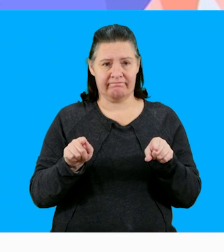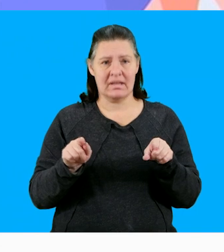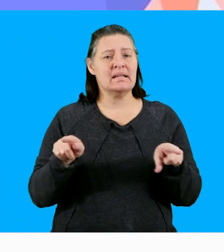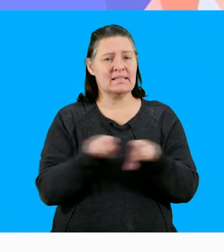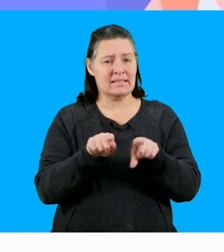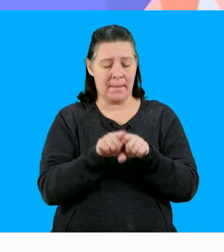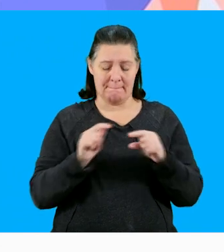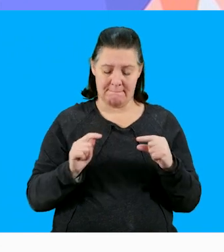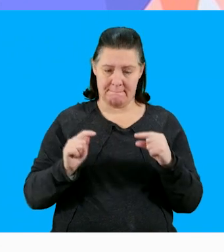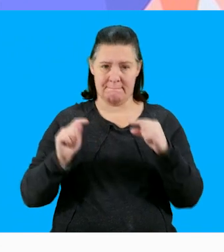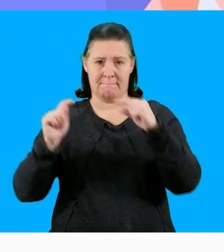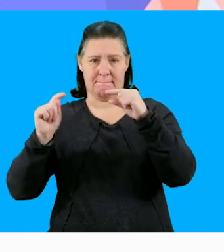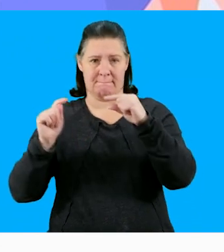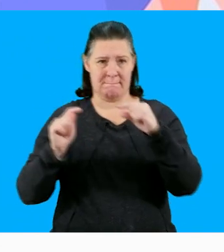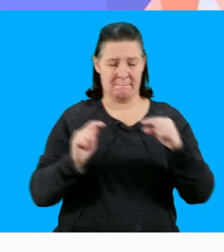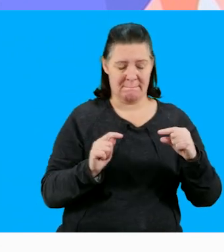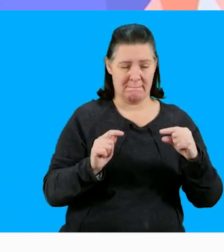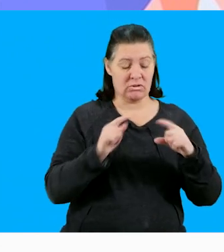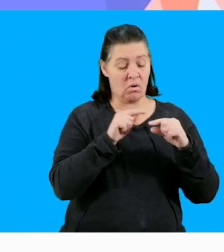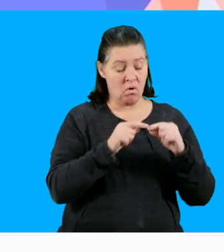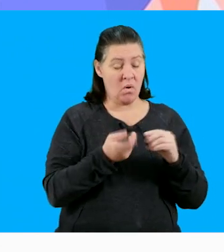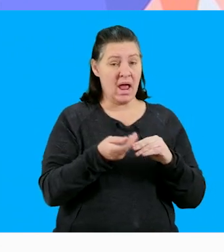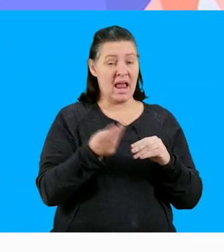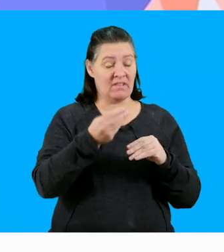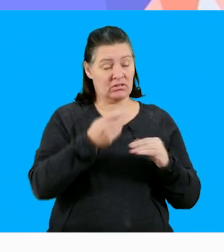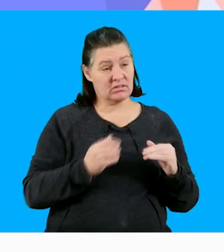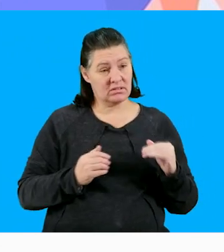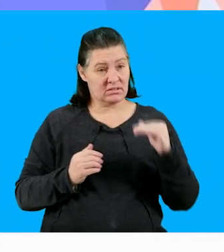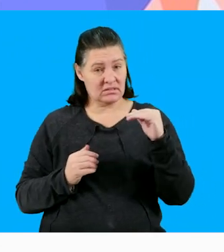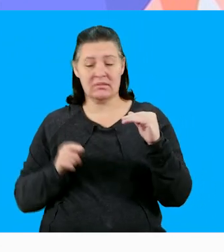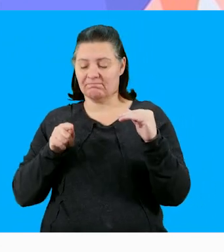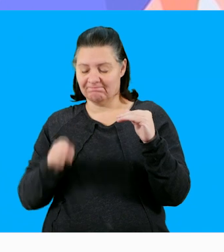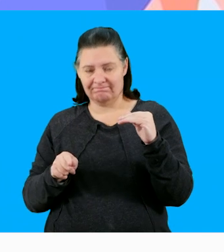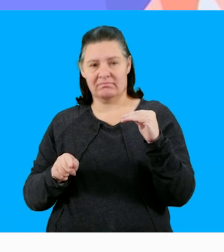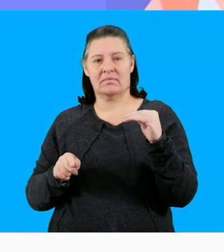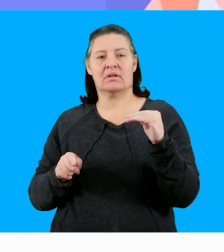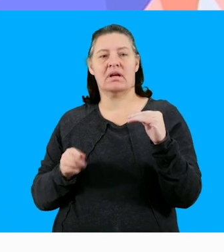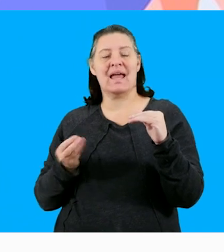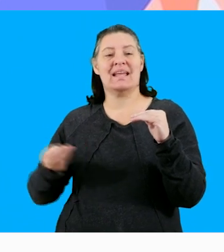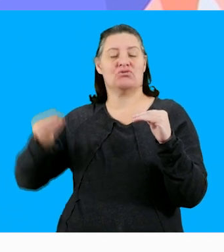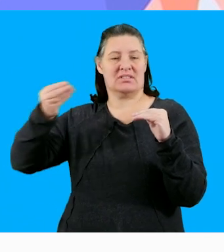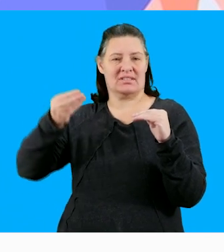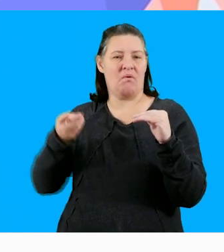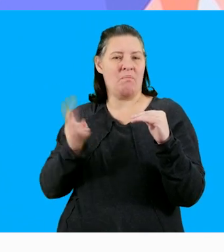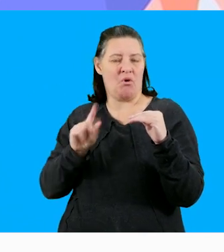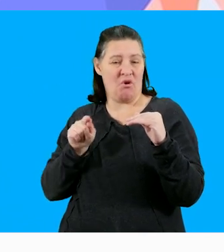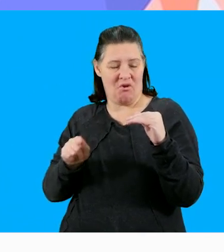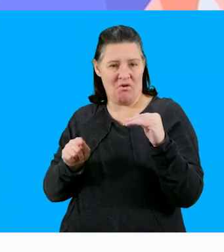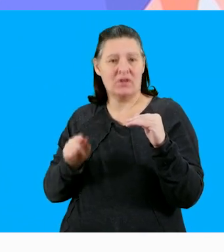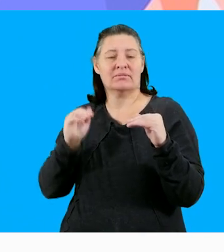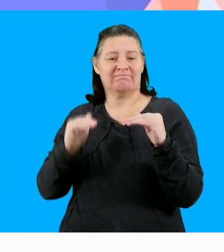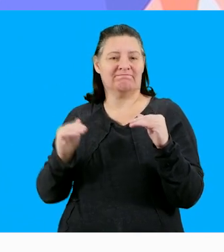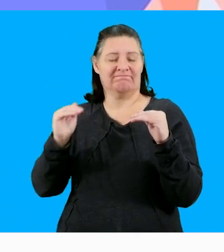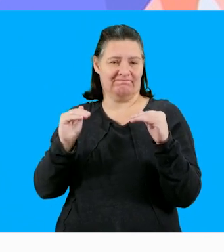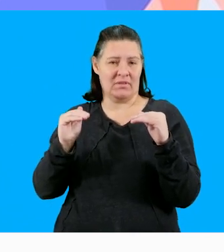to move in the same direction. So when inflation increases, banks normally will increase the interest rate to